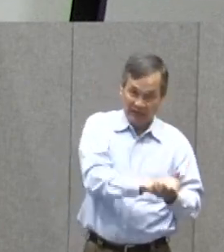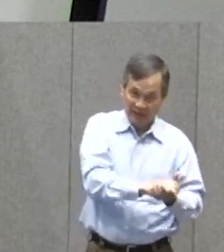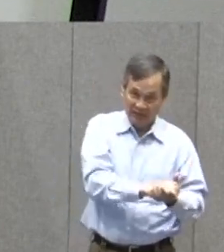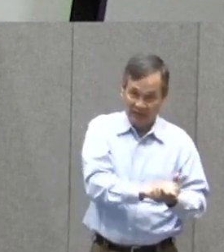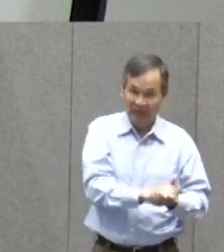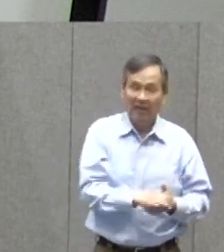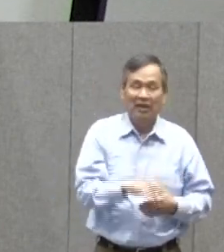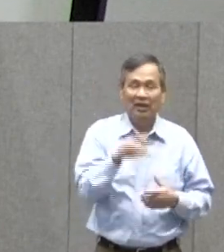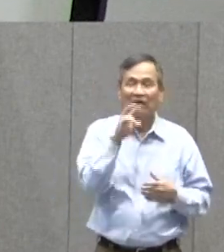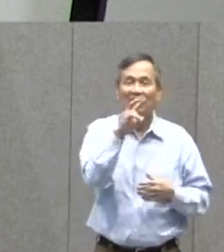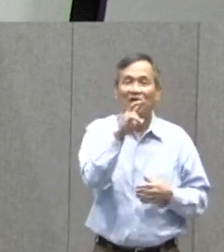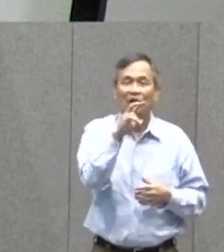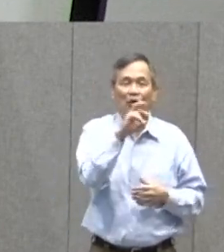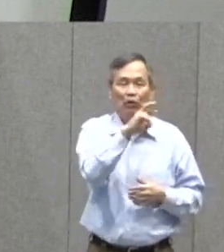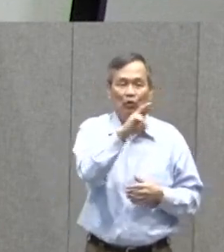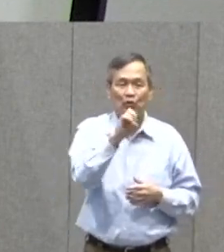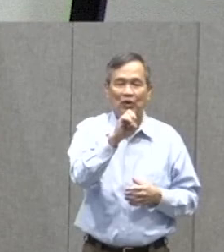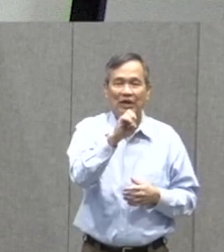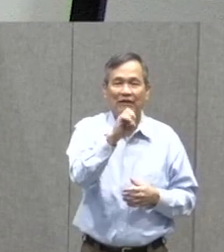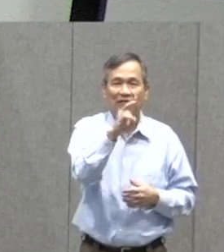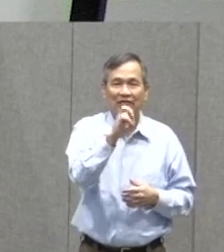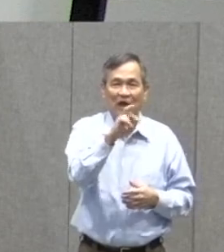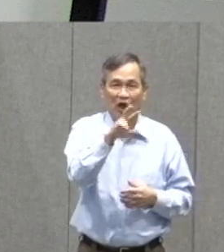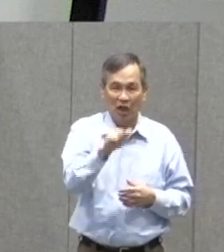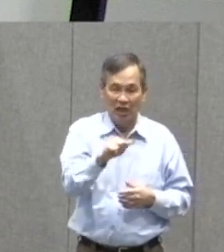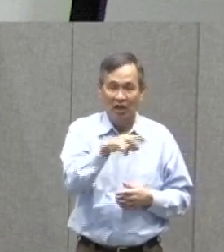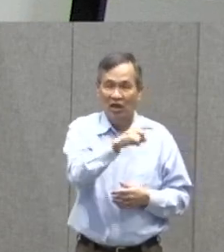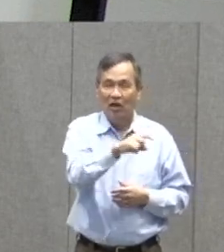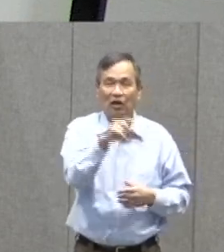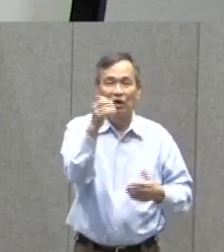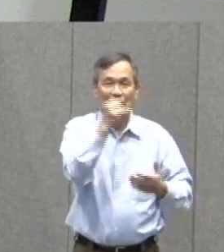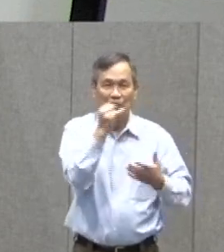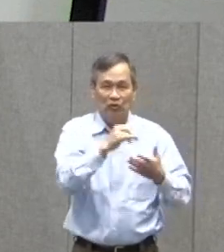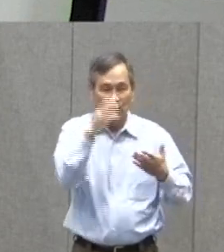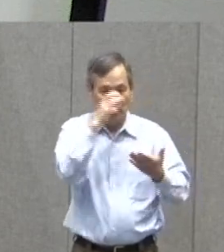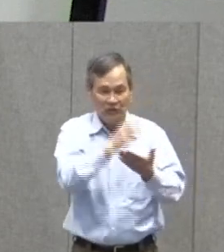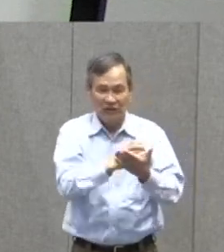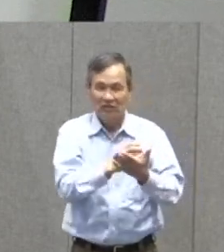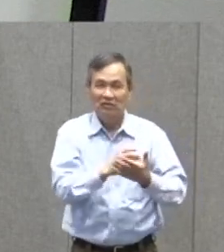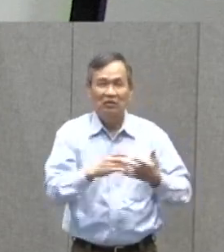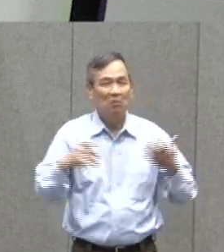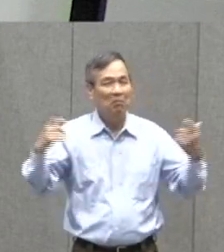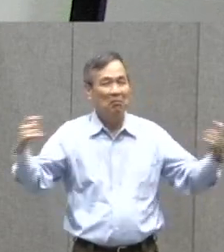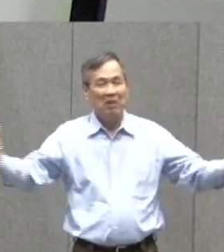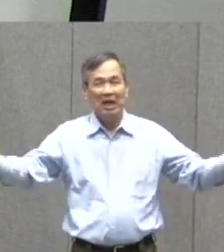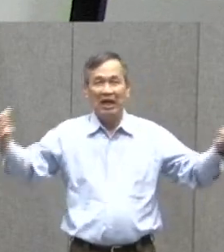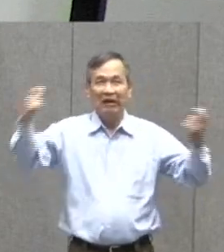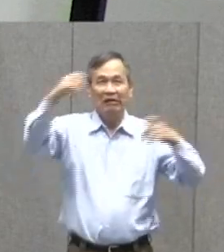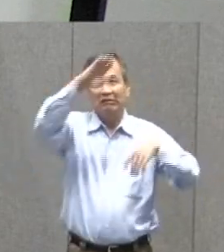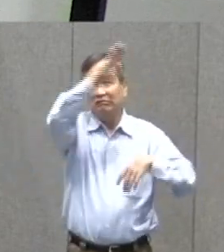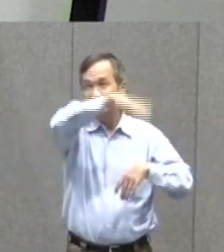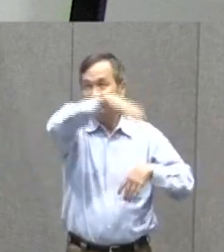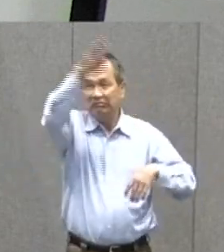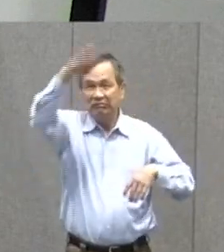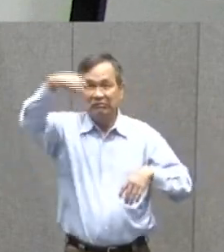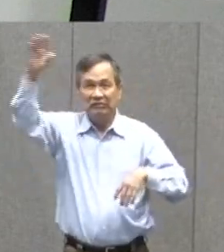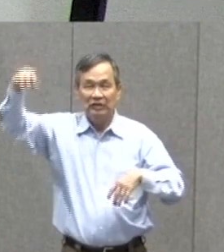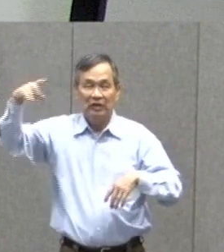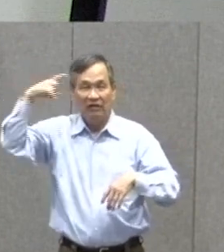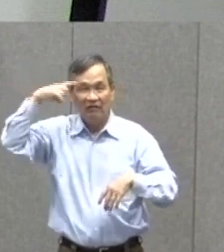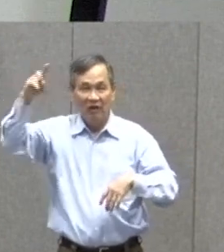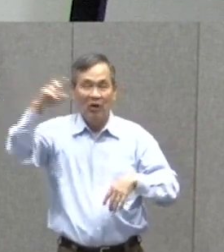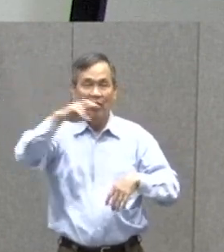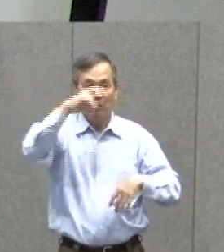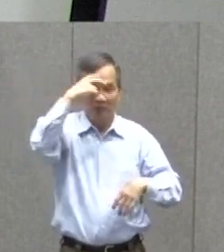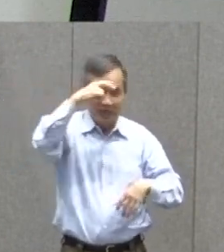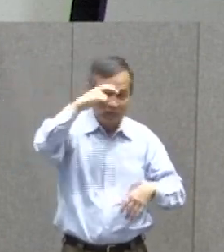Rivera, which also drew not so much portraits, but he did a lot of murals of Diego, for Mexico and United